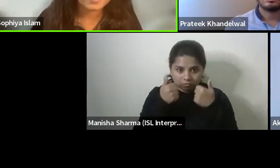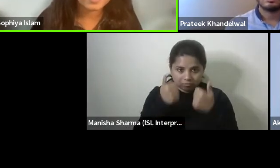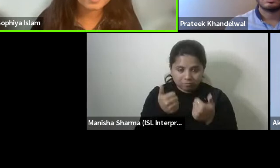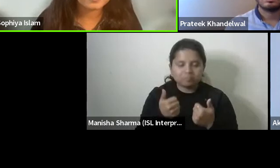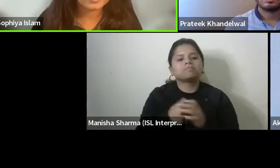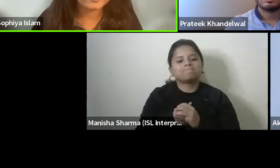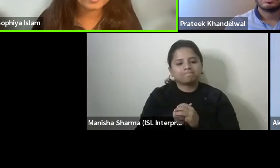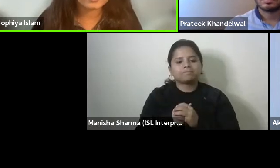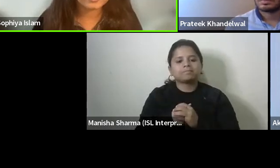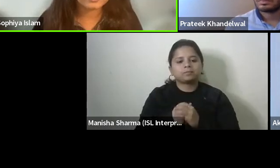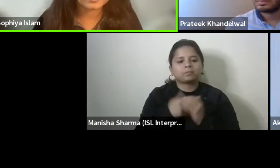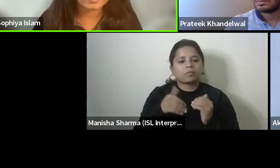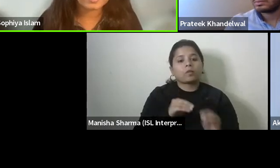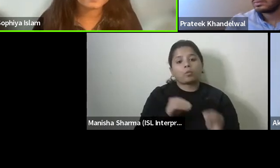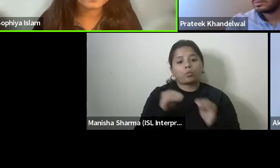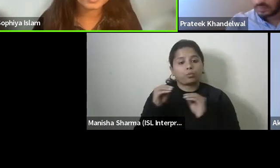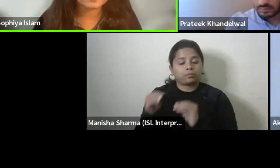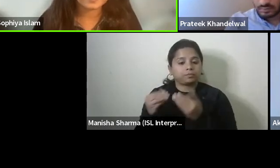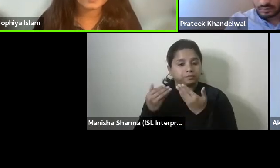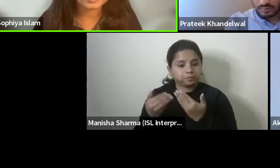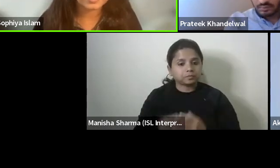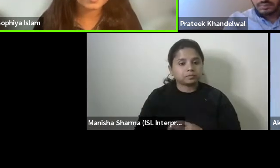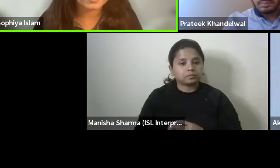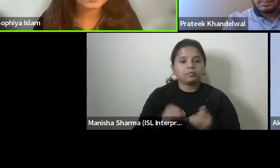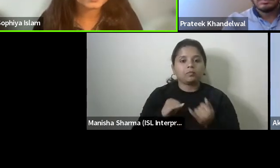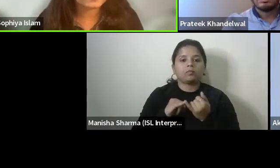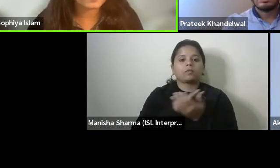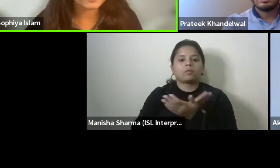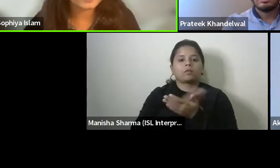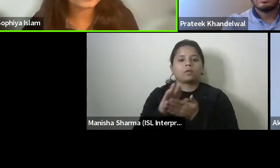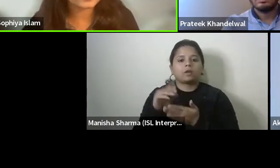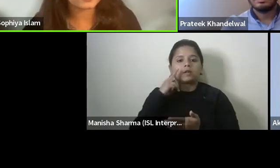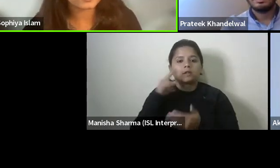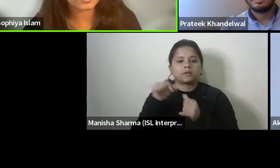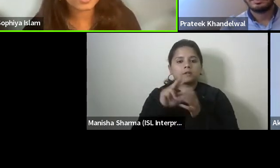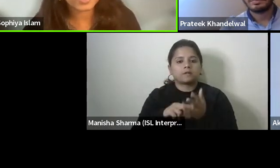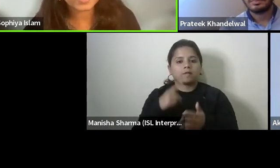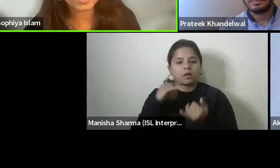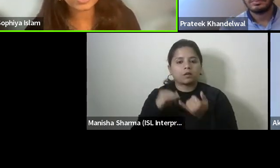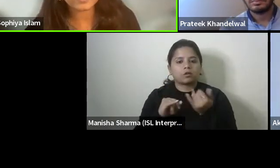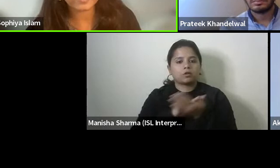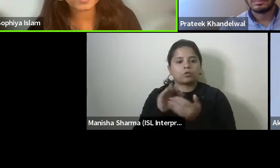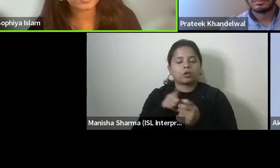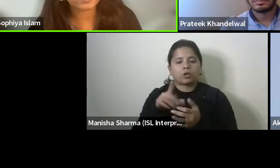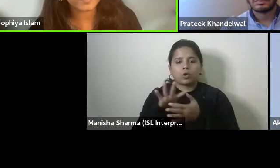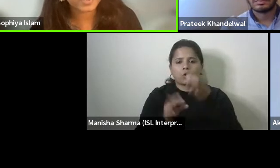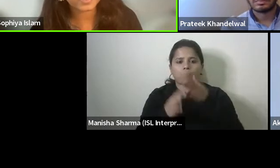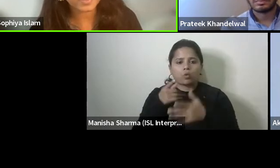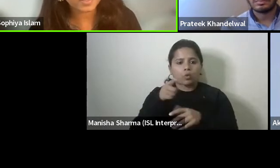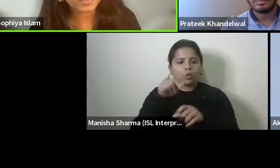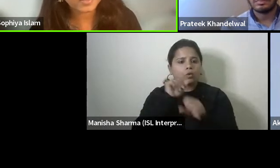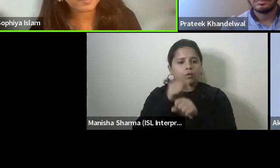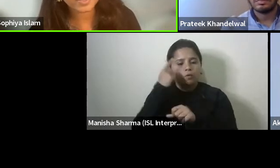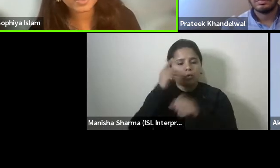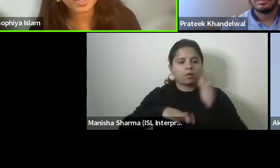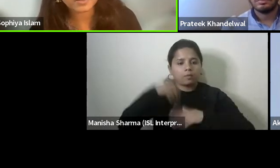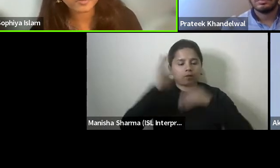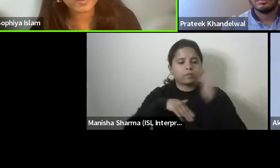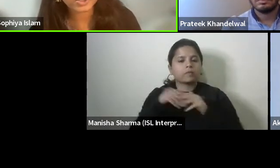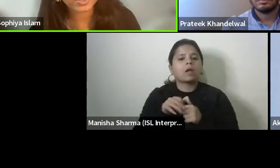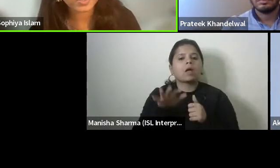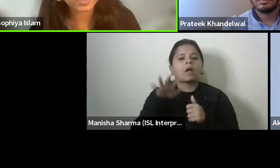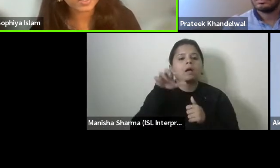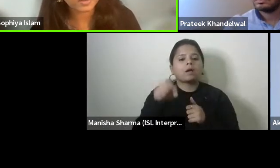i'll move to um shivani shah next shivani your organization works on building an accessibility